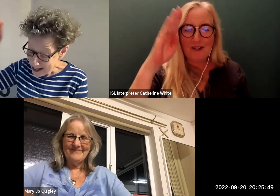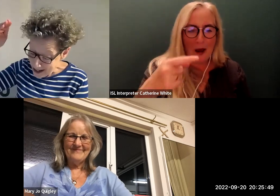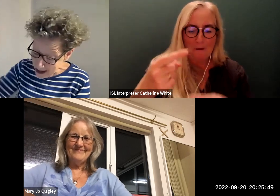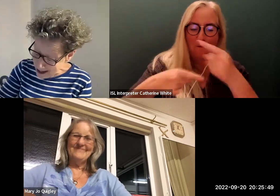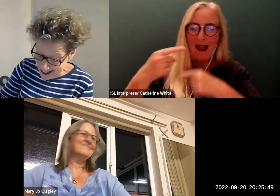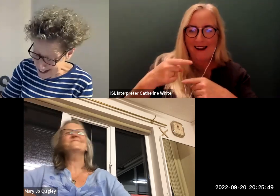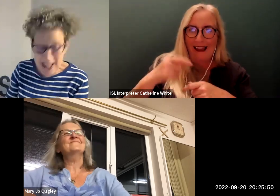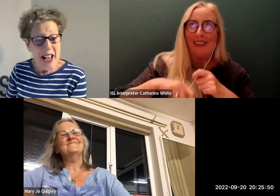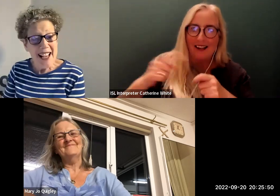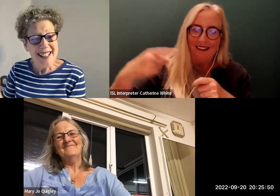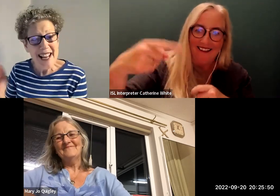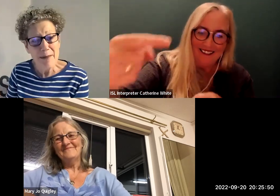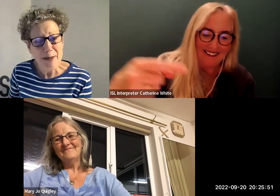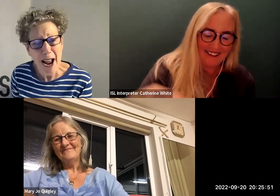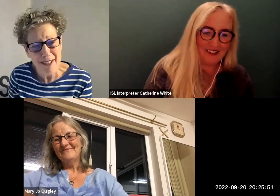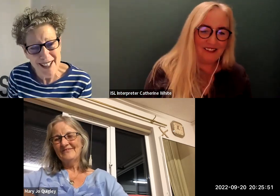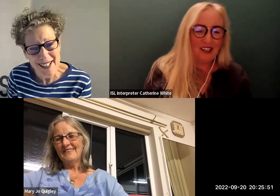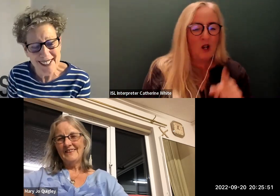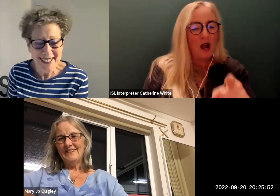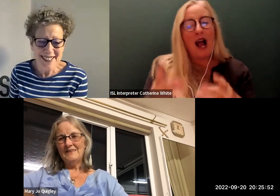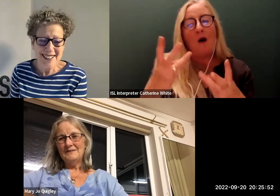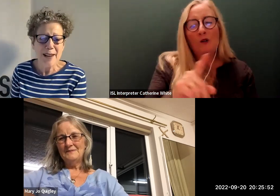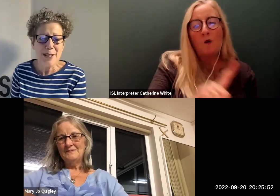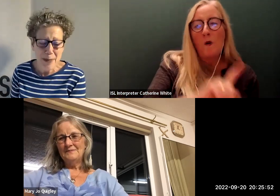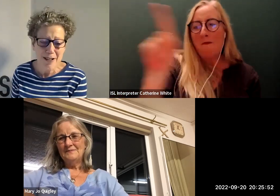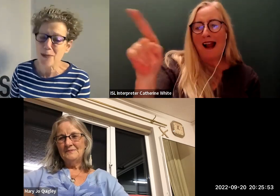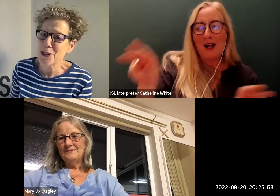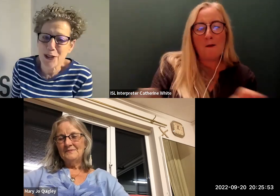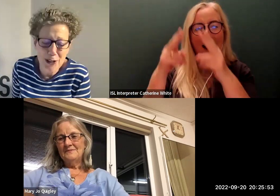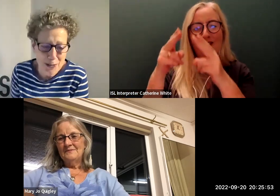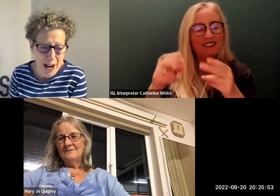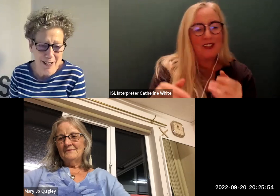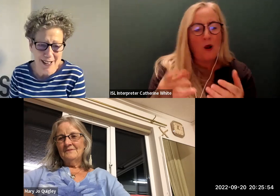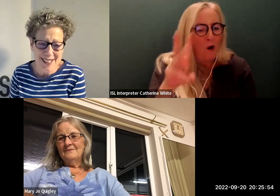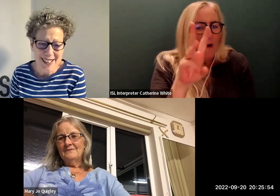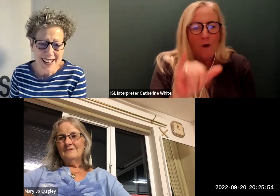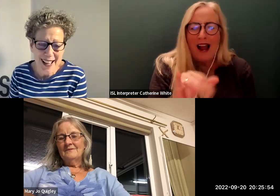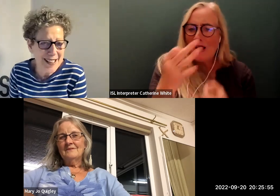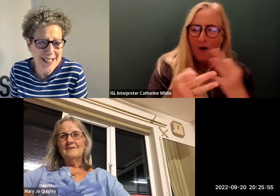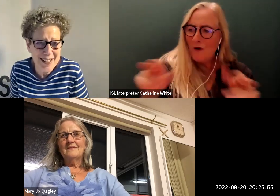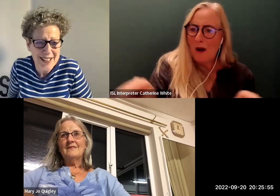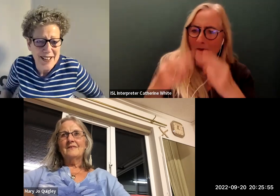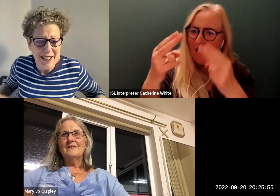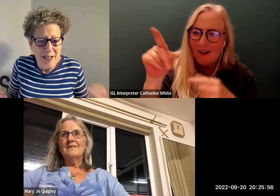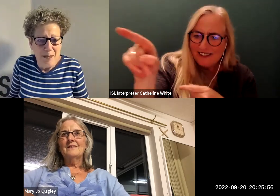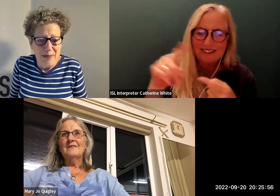forwards. Take me to Paris. Take me to Paris. What took you to Paris?